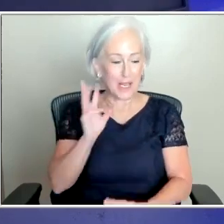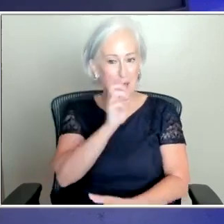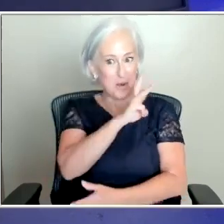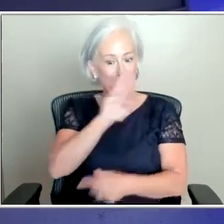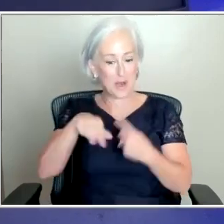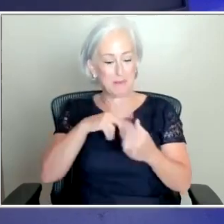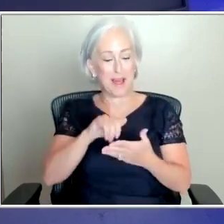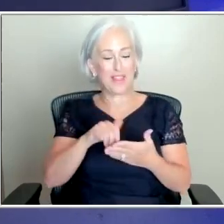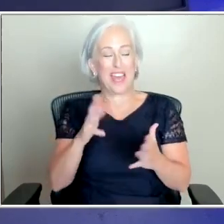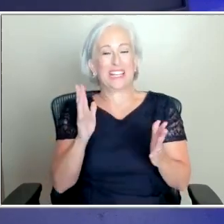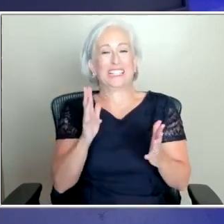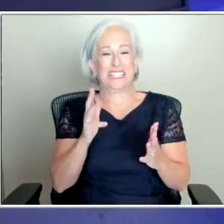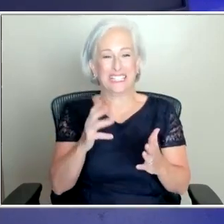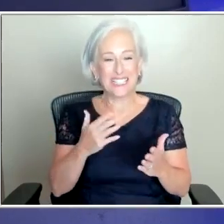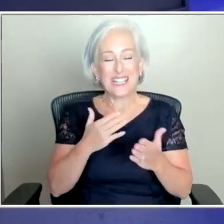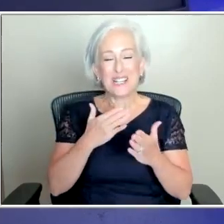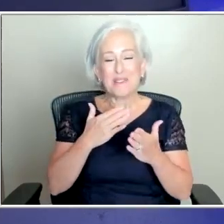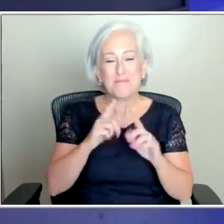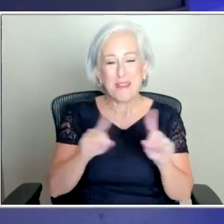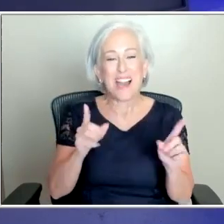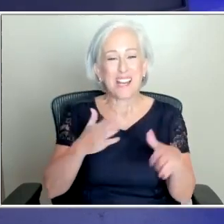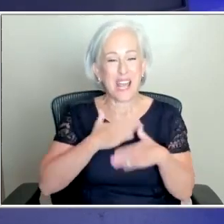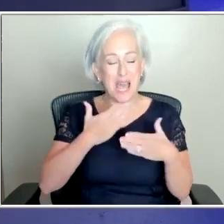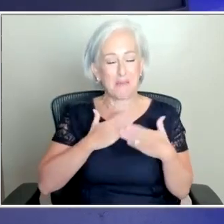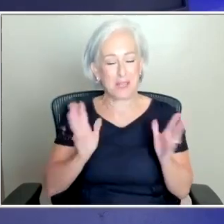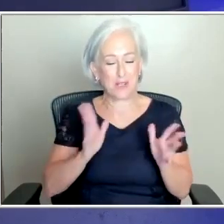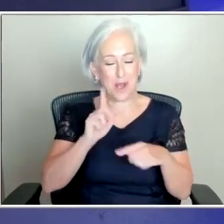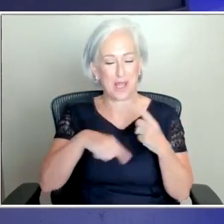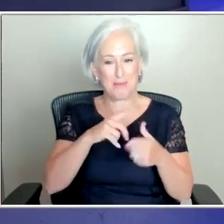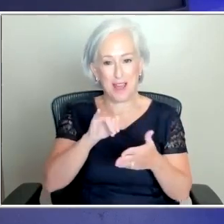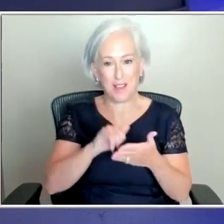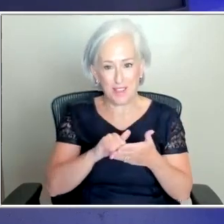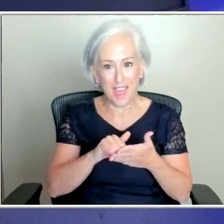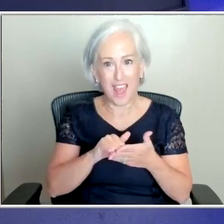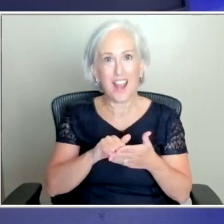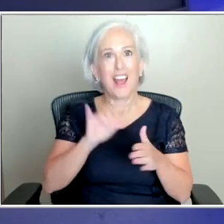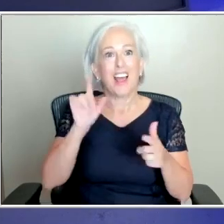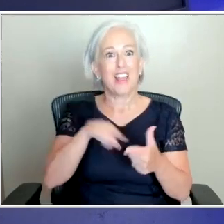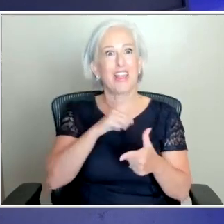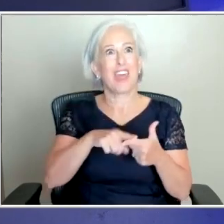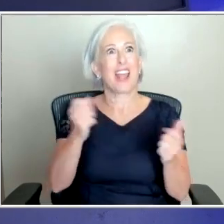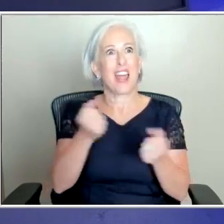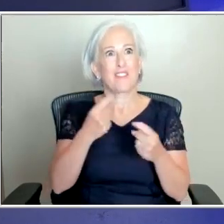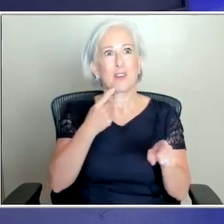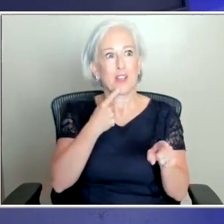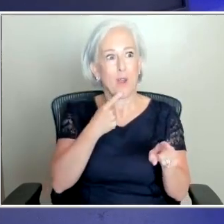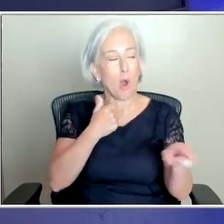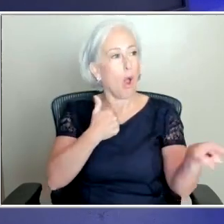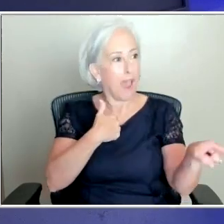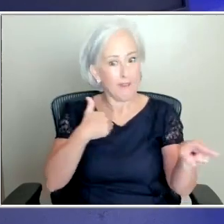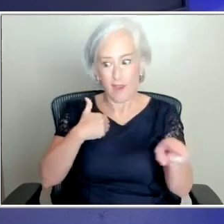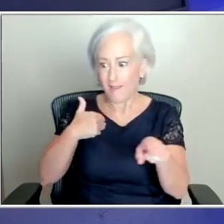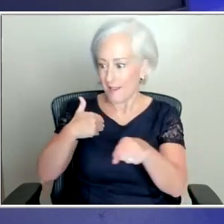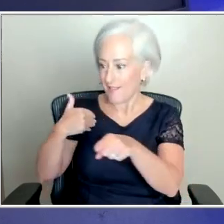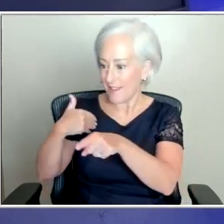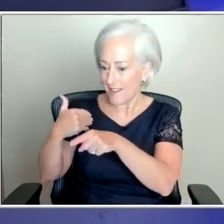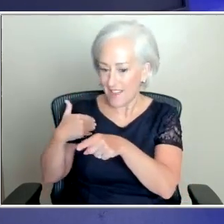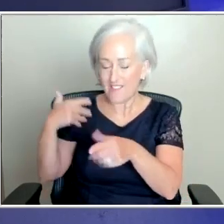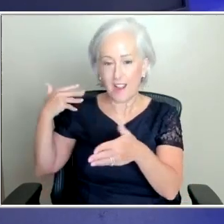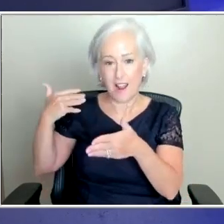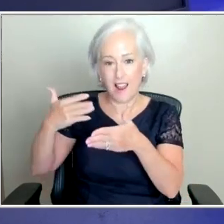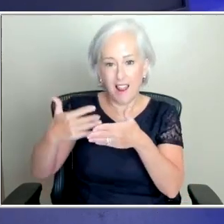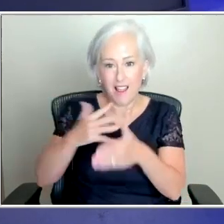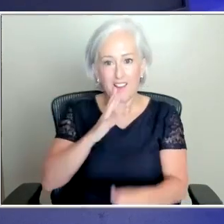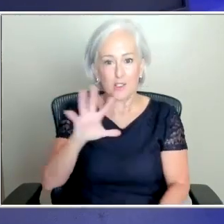But maybe you'll be happy that we're actually talking about it. And then you find, oh, everyone at the table has this issue, maybe as you get creeping towards your 50s and you've